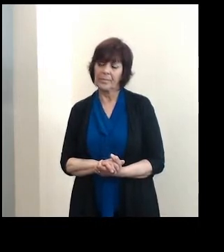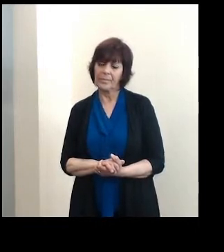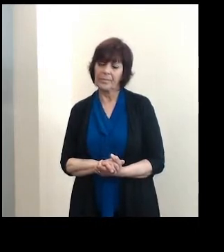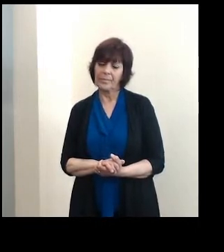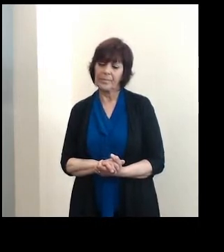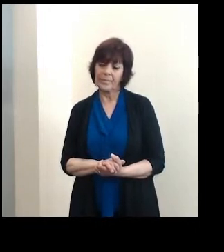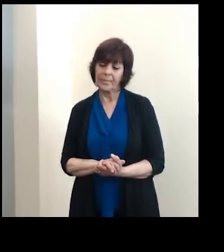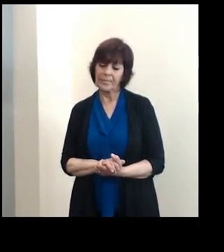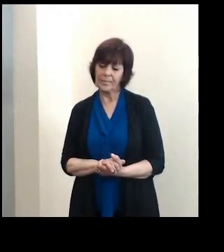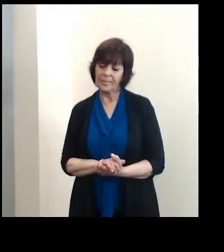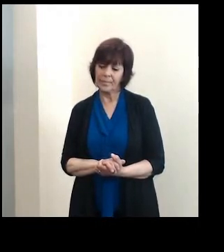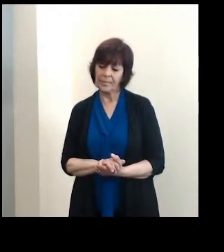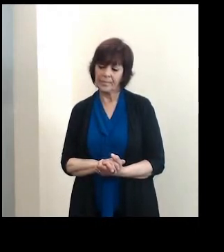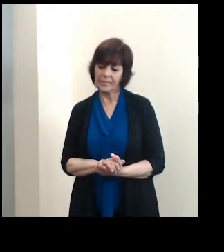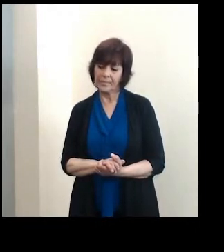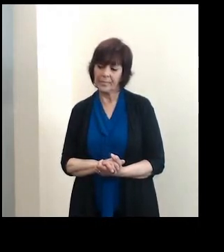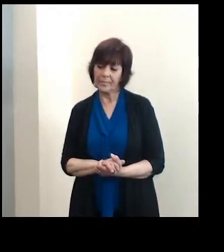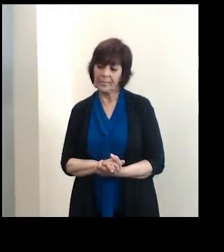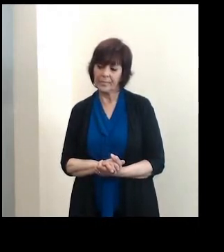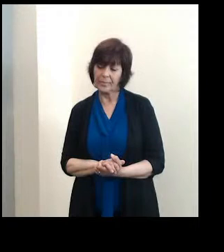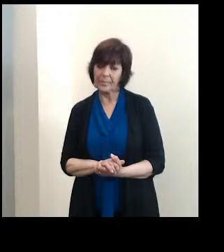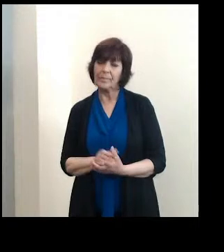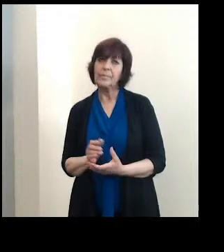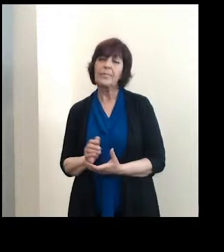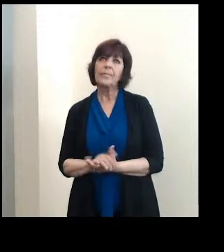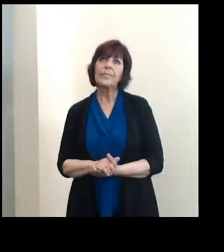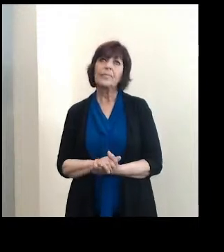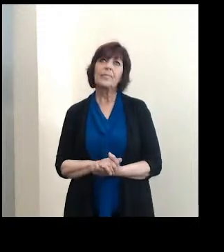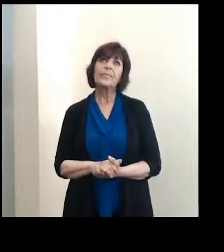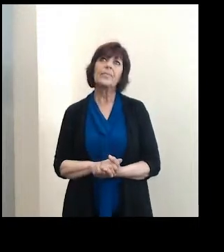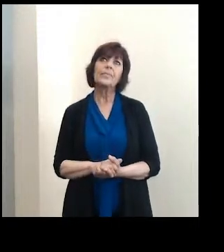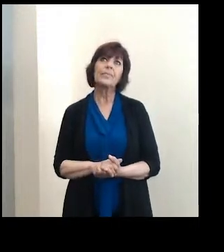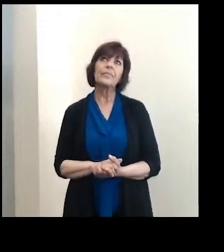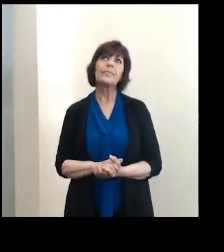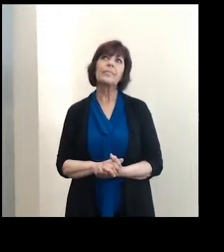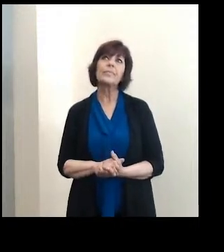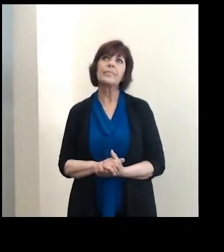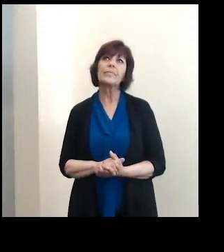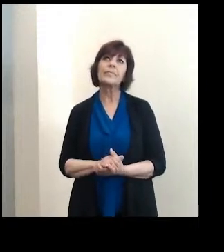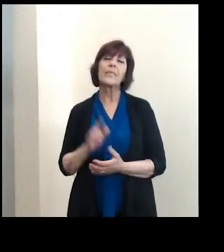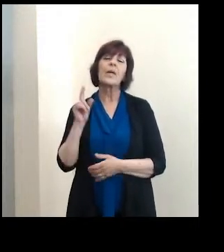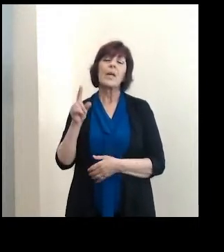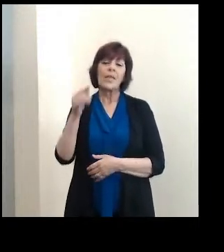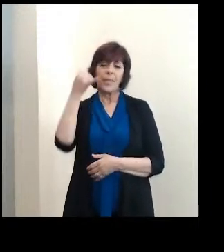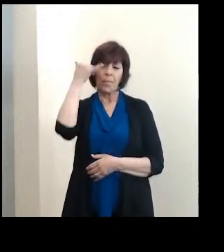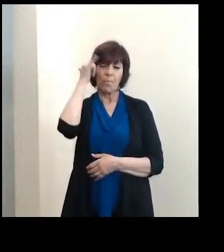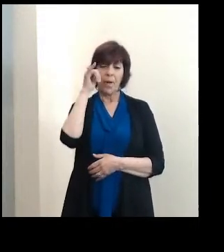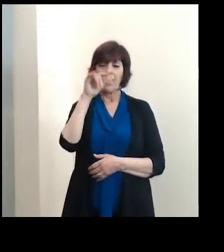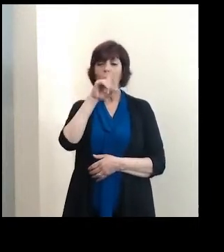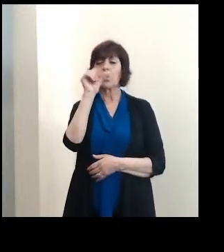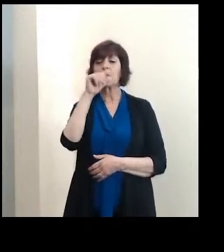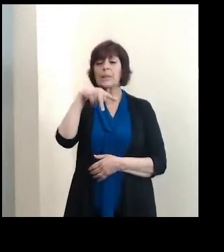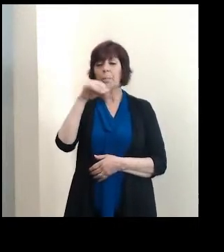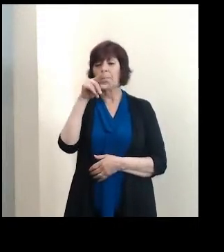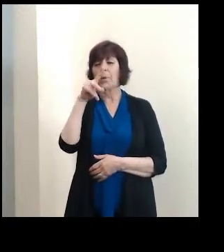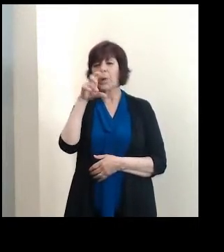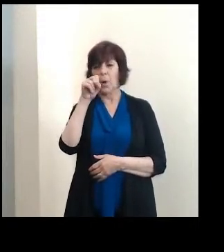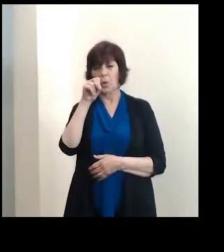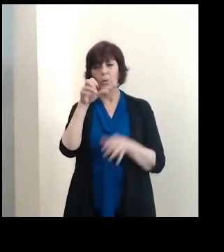So, a good chunk of the Buffalo zip codes that have low vaccination